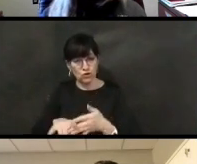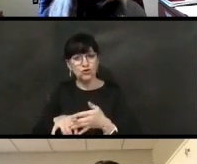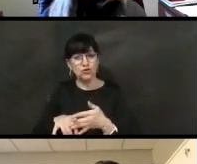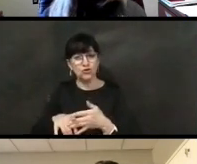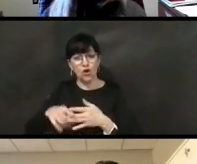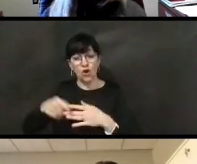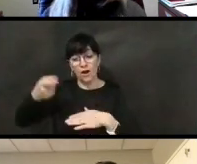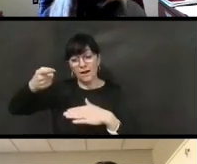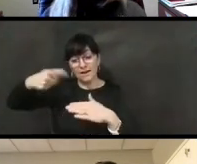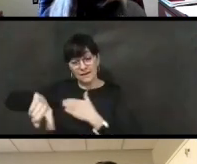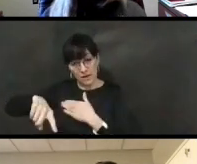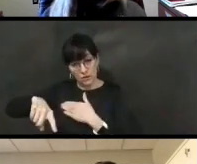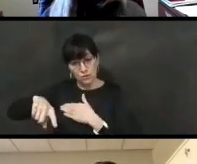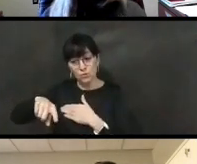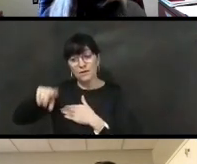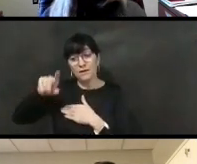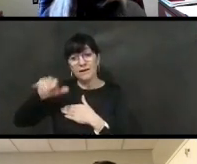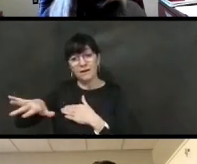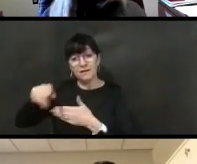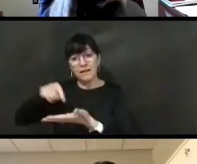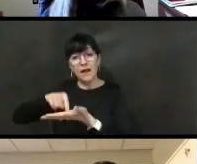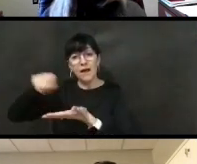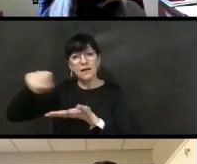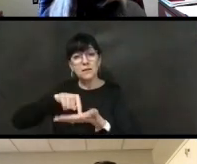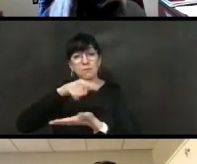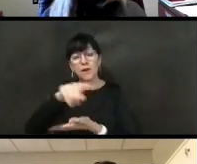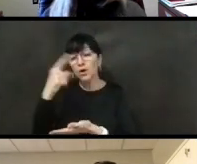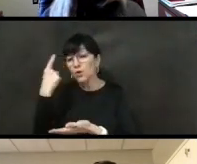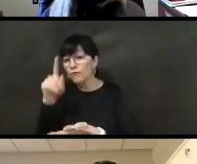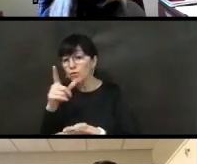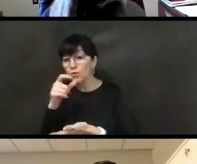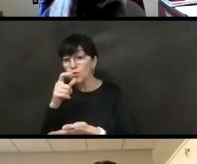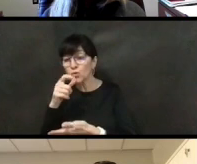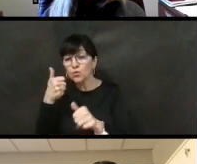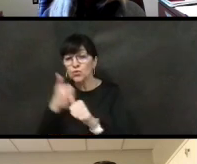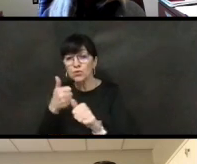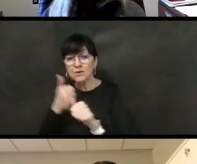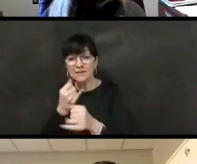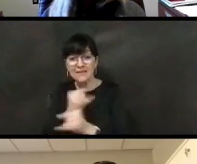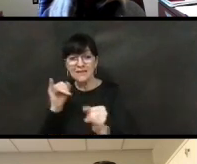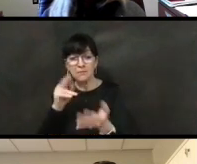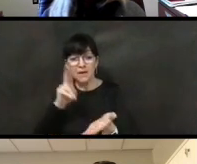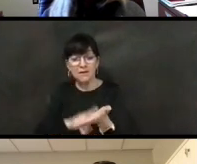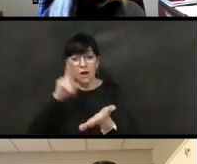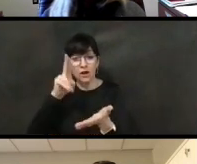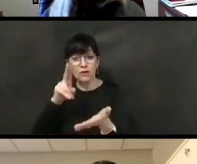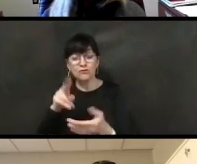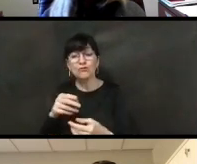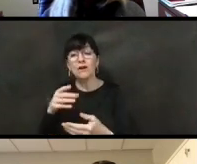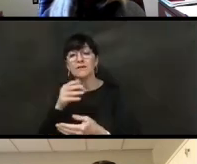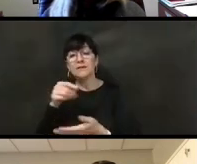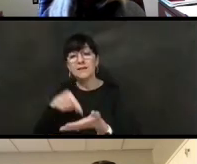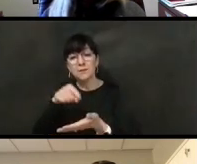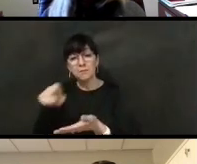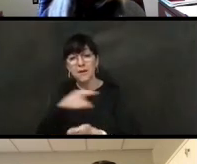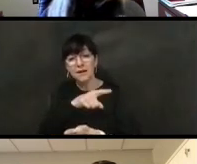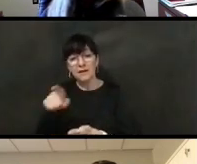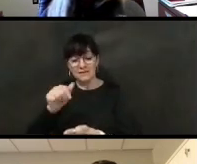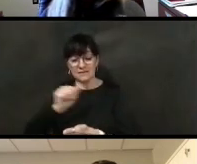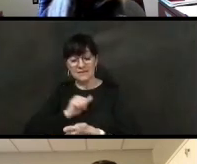for benefits to be available to self-employed and independent contractors who were previously not able to apply